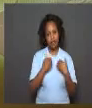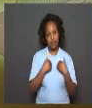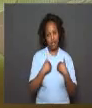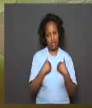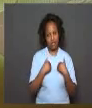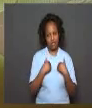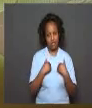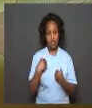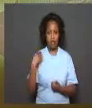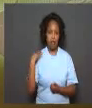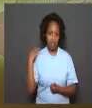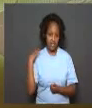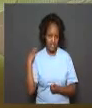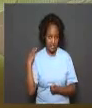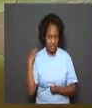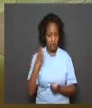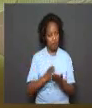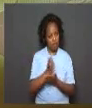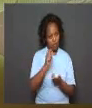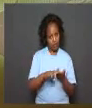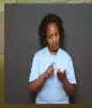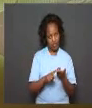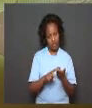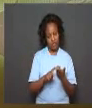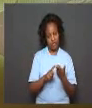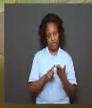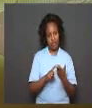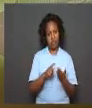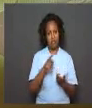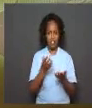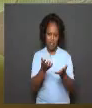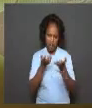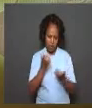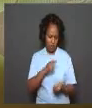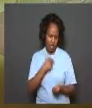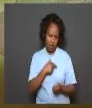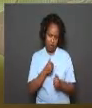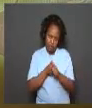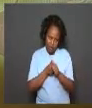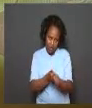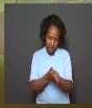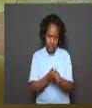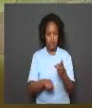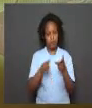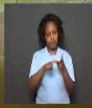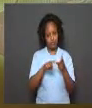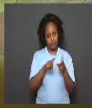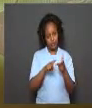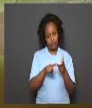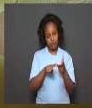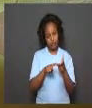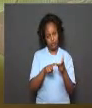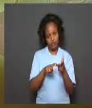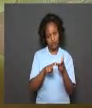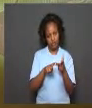to privacy, the right to freedom of religion and thought, and the right to